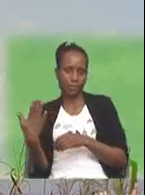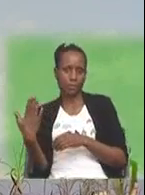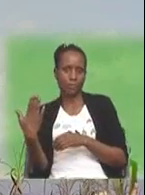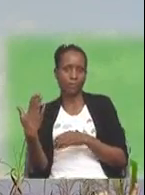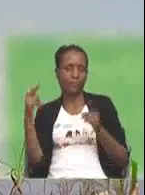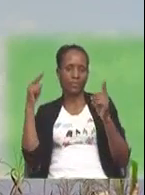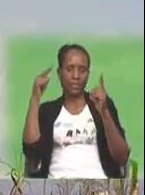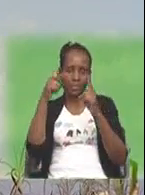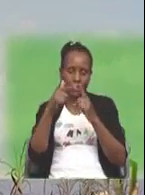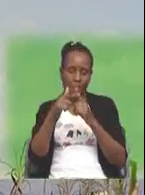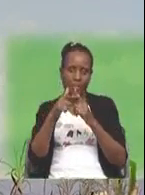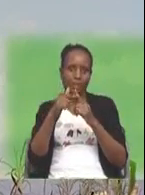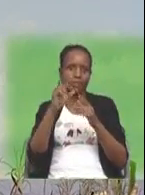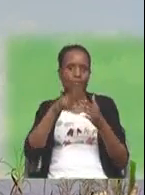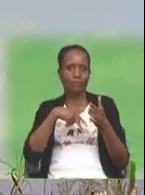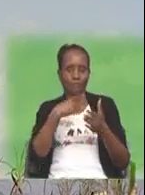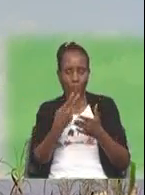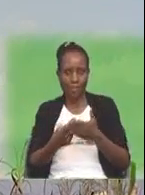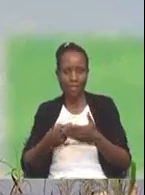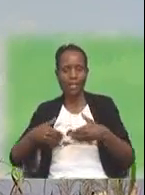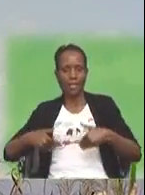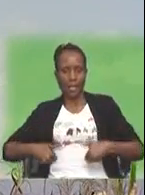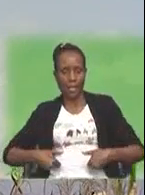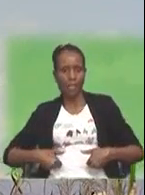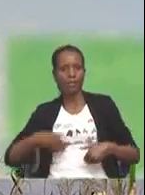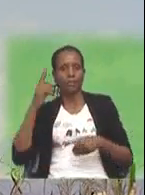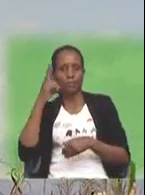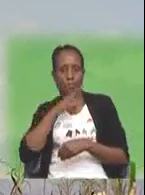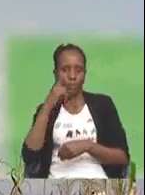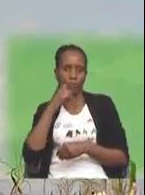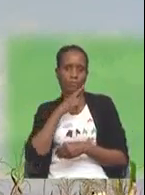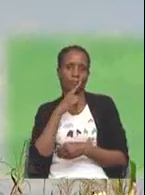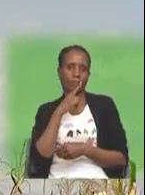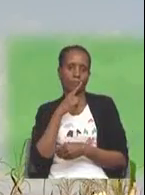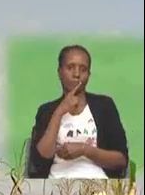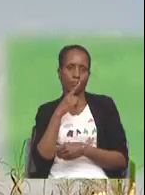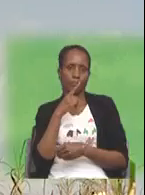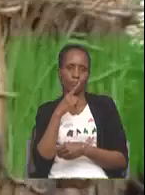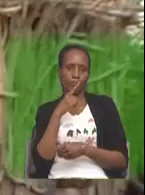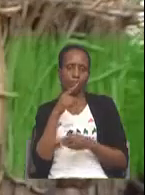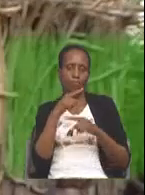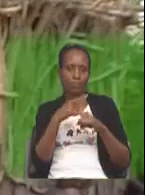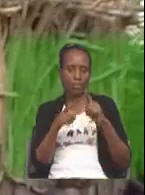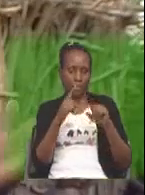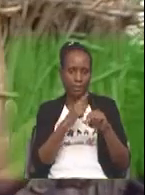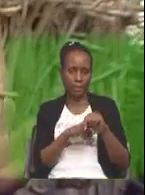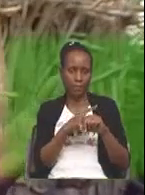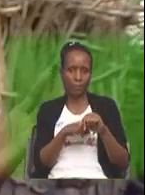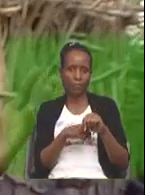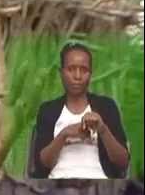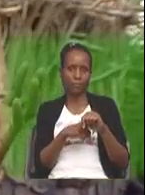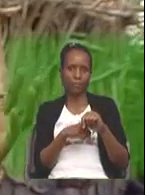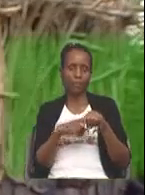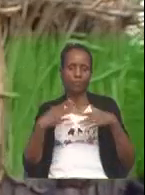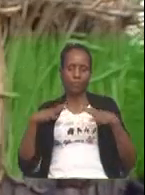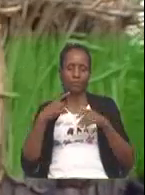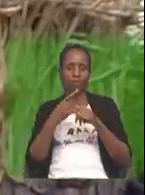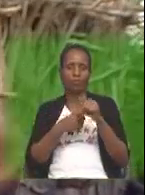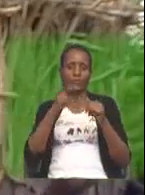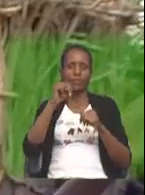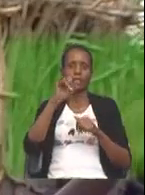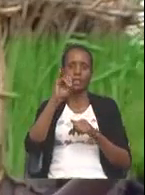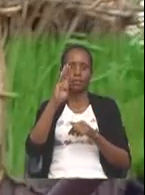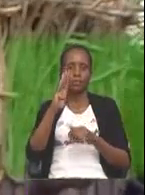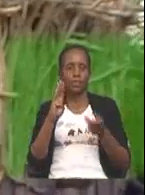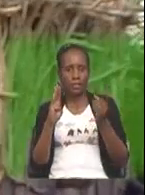na mikono, paka ikatushinda, paka hata njaa ikashinda zizi. Lakini wakati wa watu wale wa NIB walikuja,